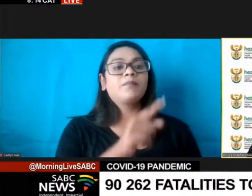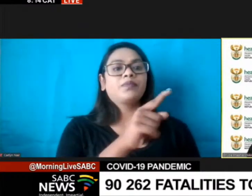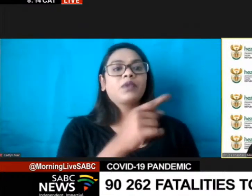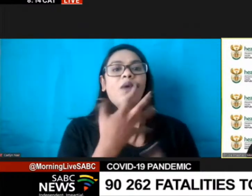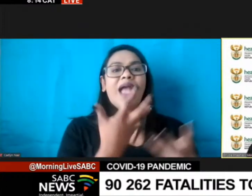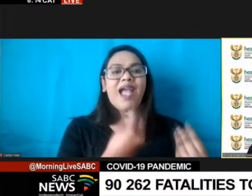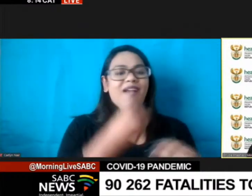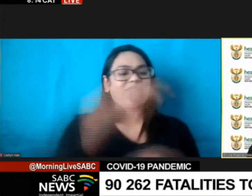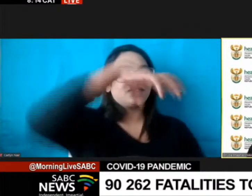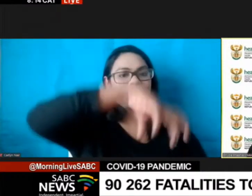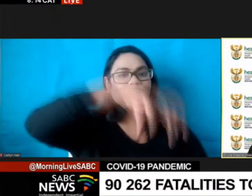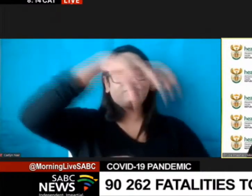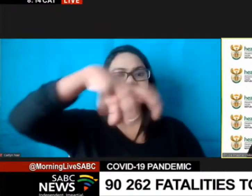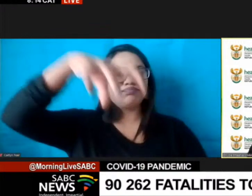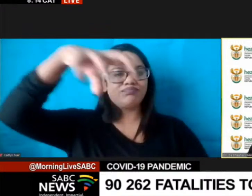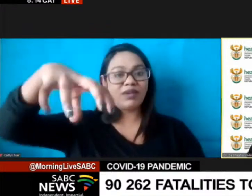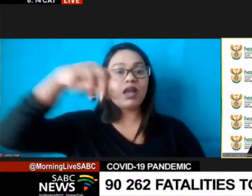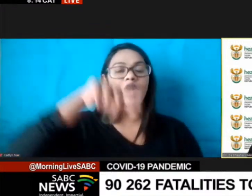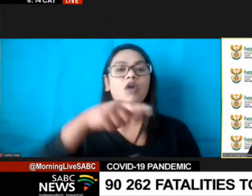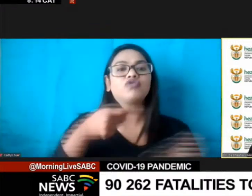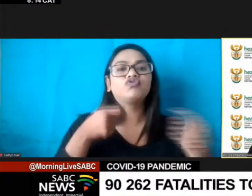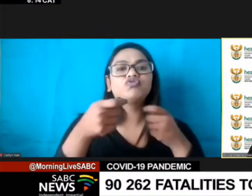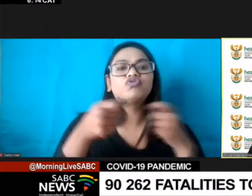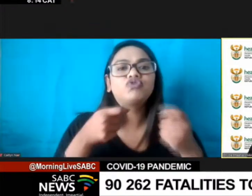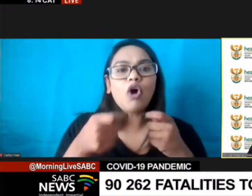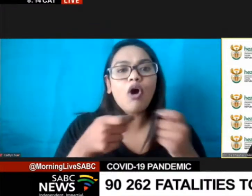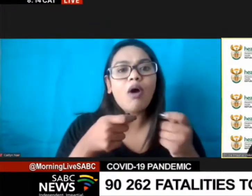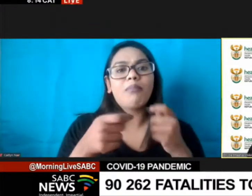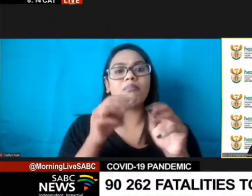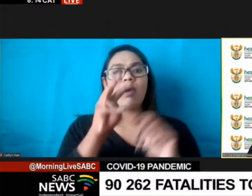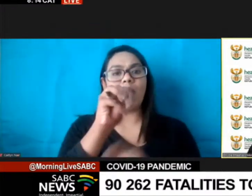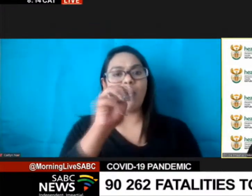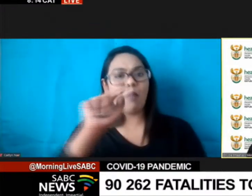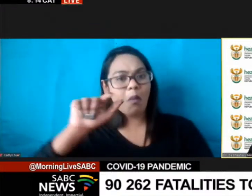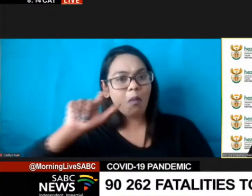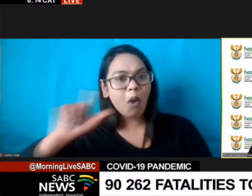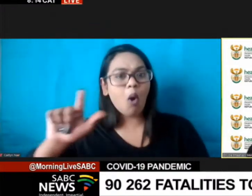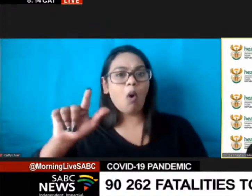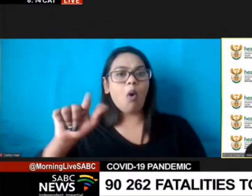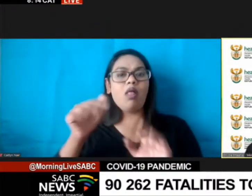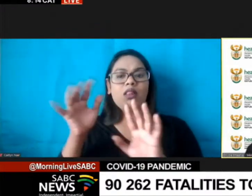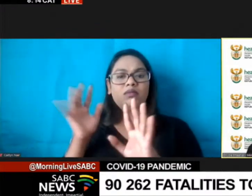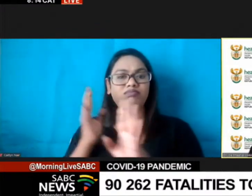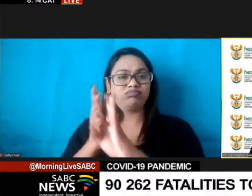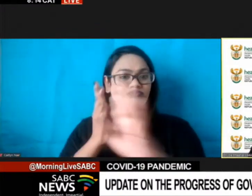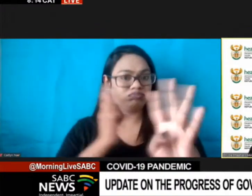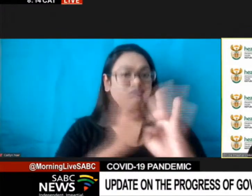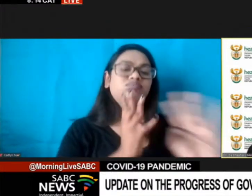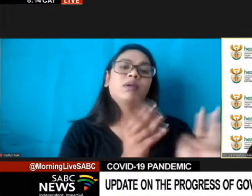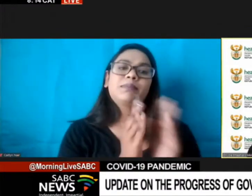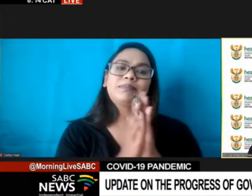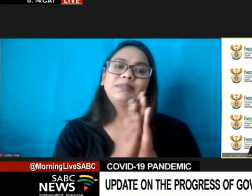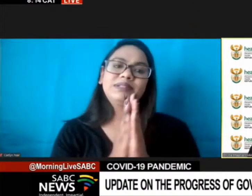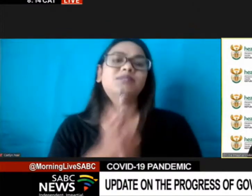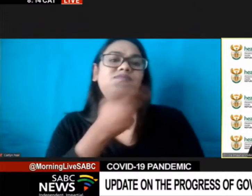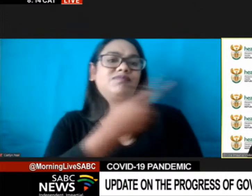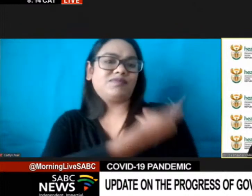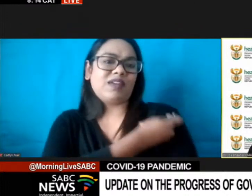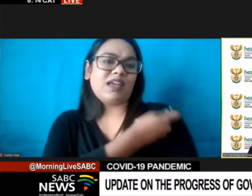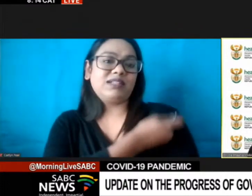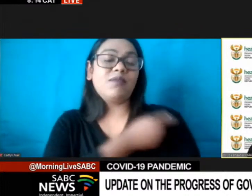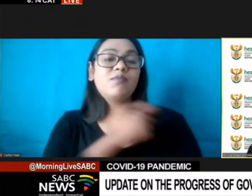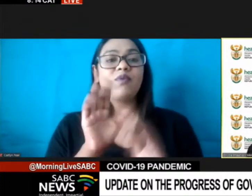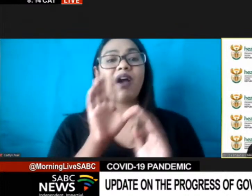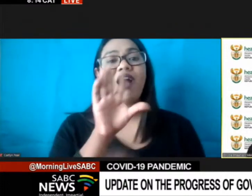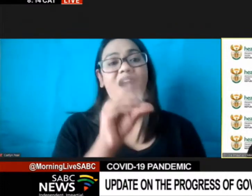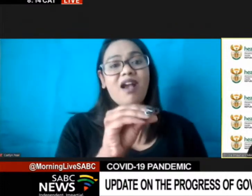again in the shopping malls and other congregated areas. We also call upon South Africans to celebrate this festive